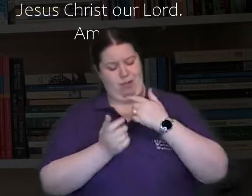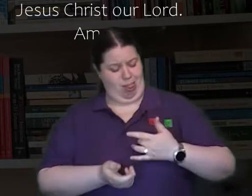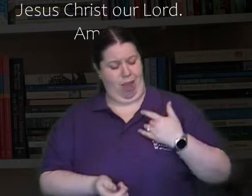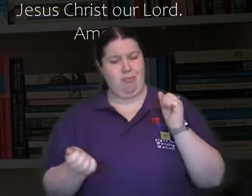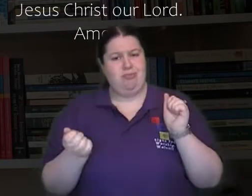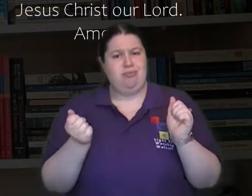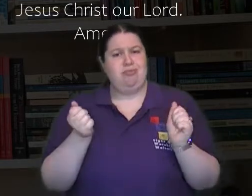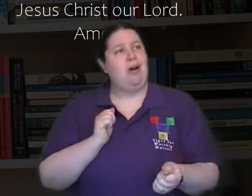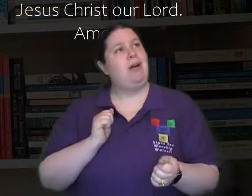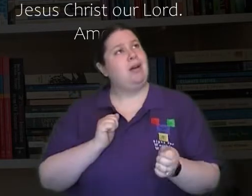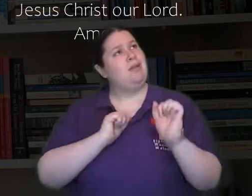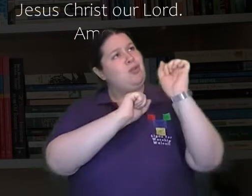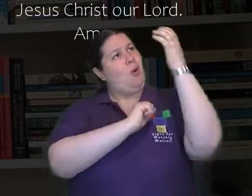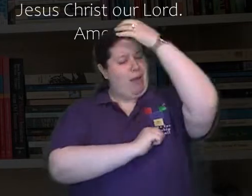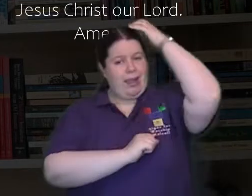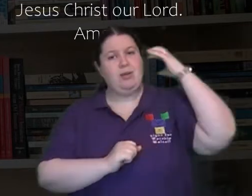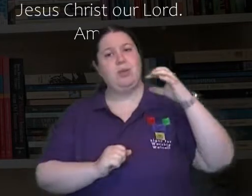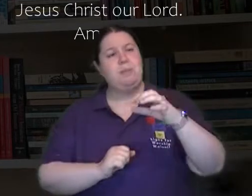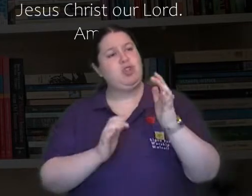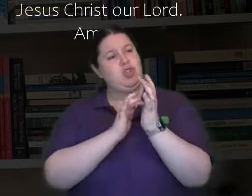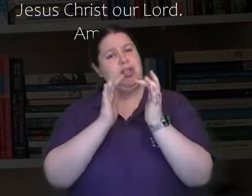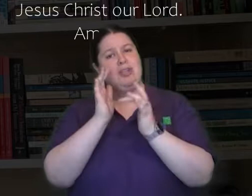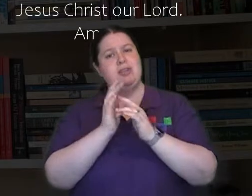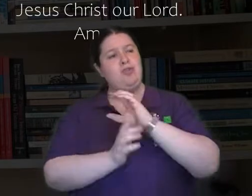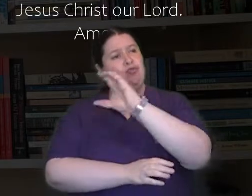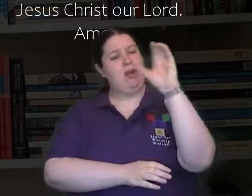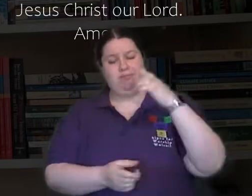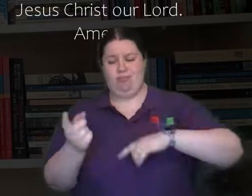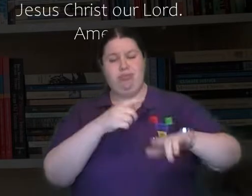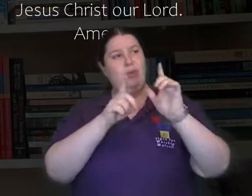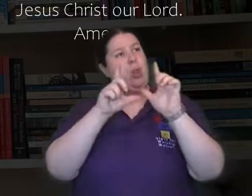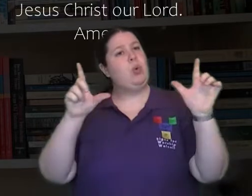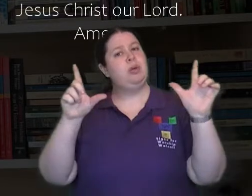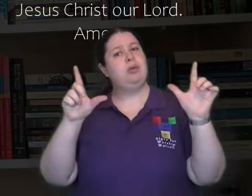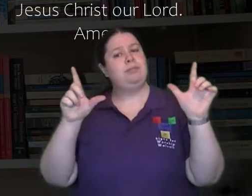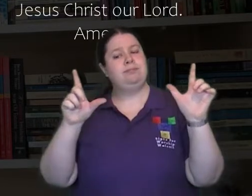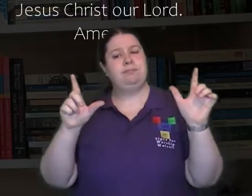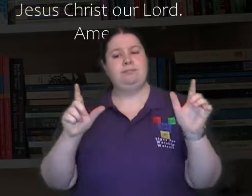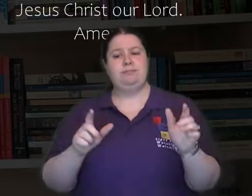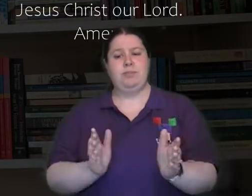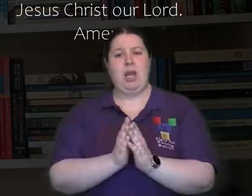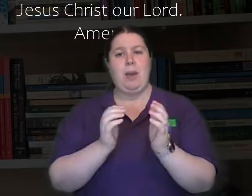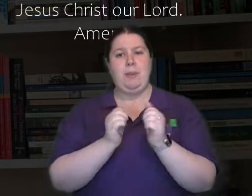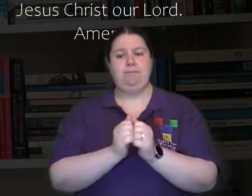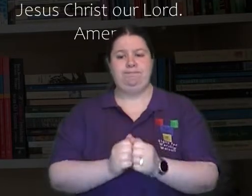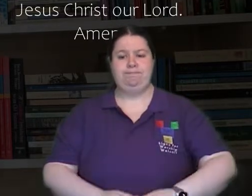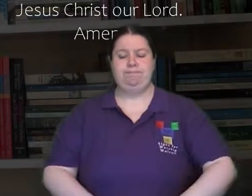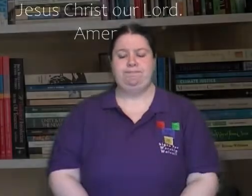our prayer, and shape our lives. For the kingdom of your Son, Jesus Christ our Lord.